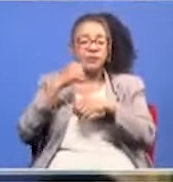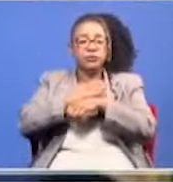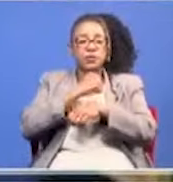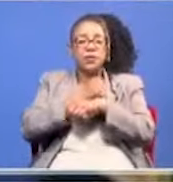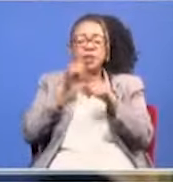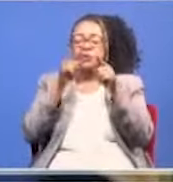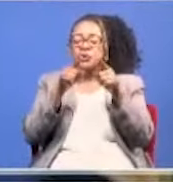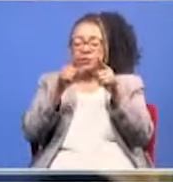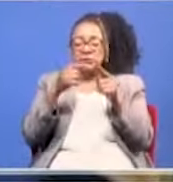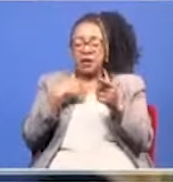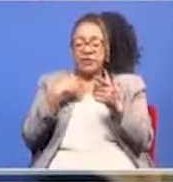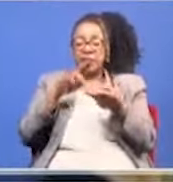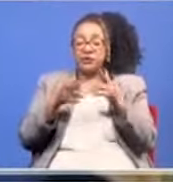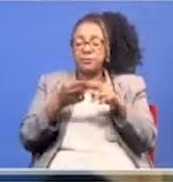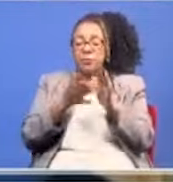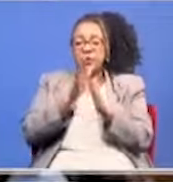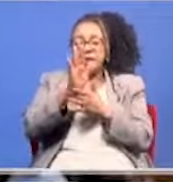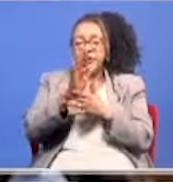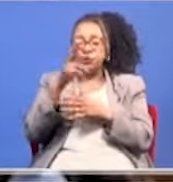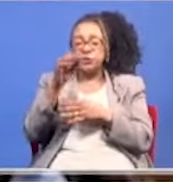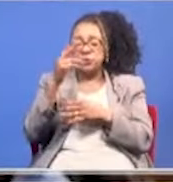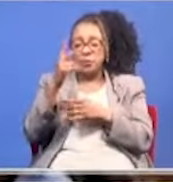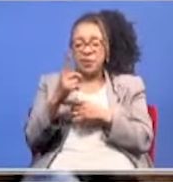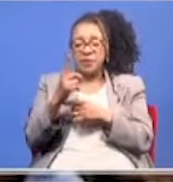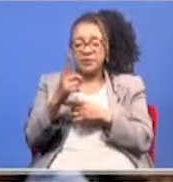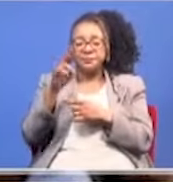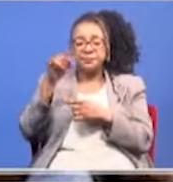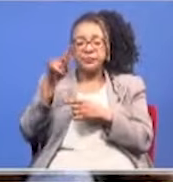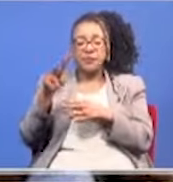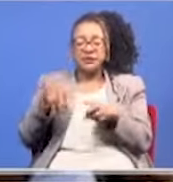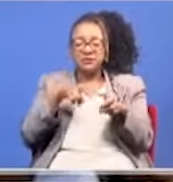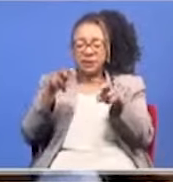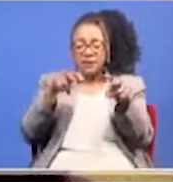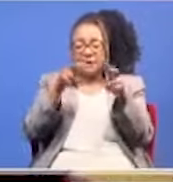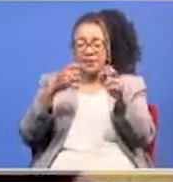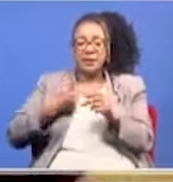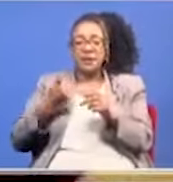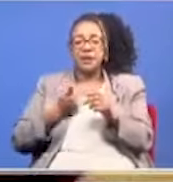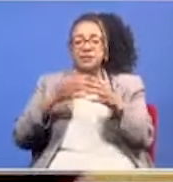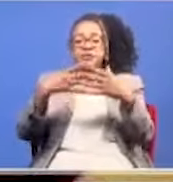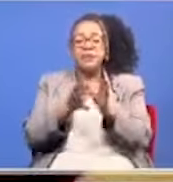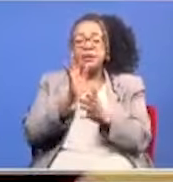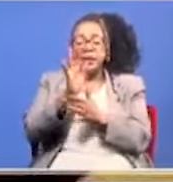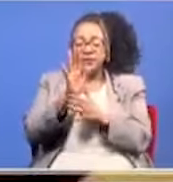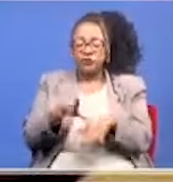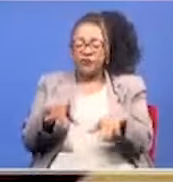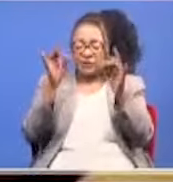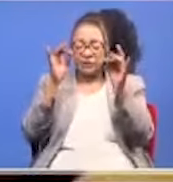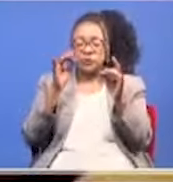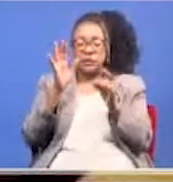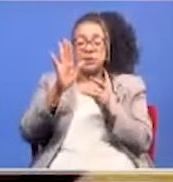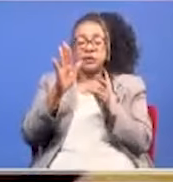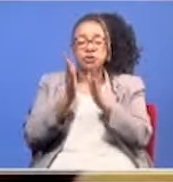having relations with her. In 2021, NTV tracked down the girl in question and her family to find out her side of the